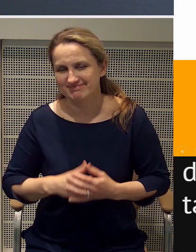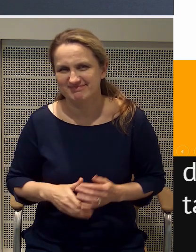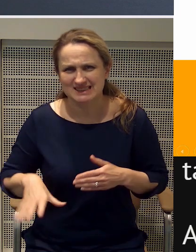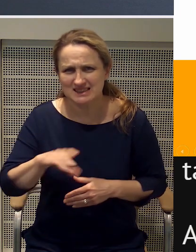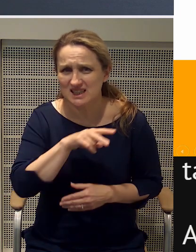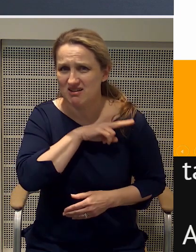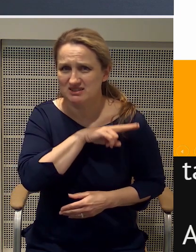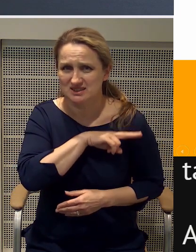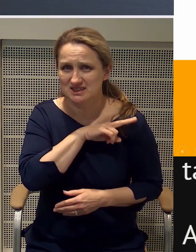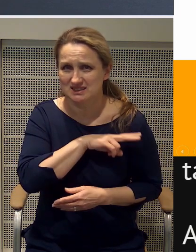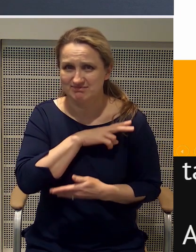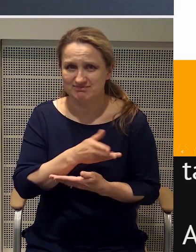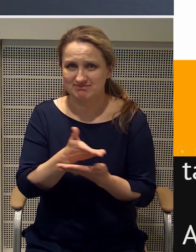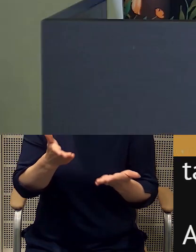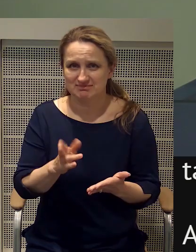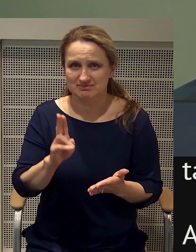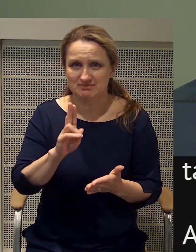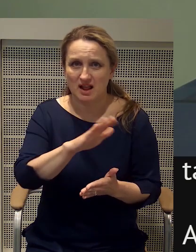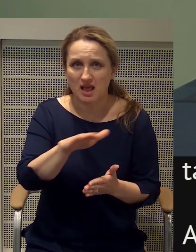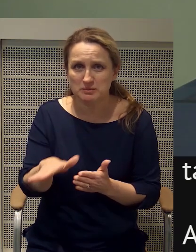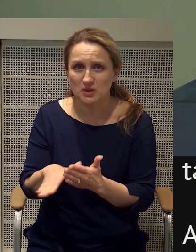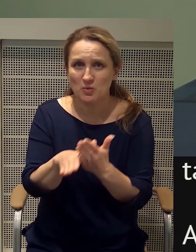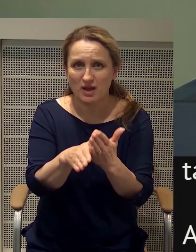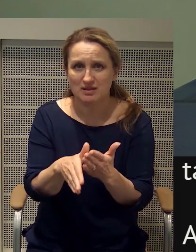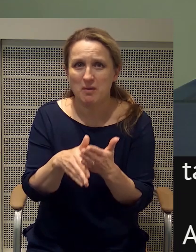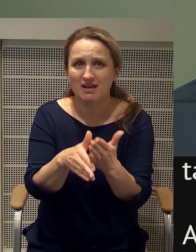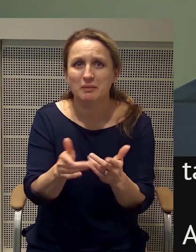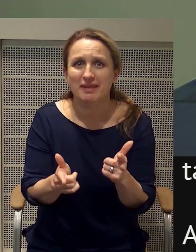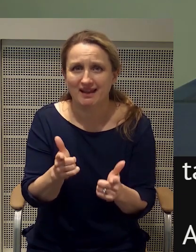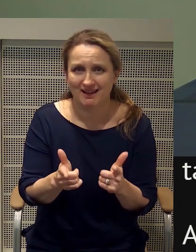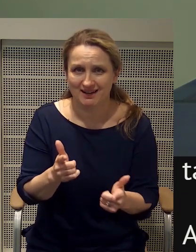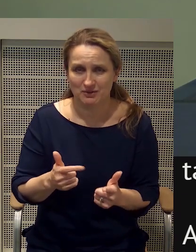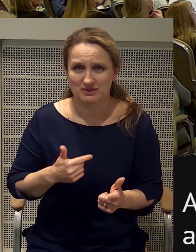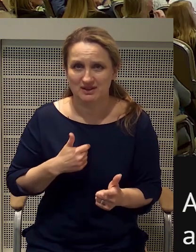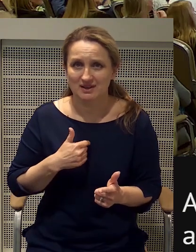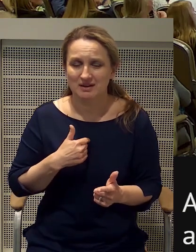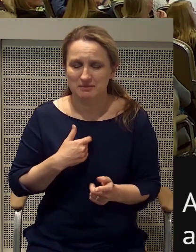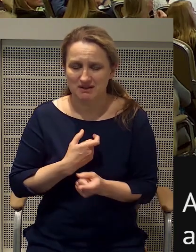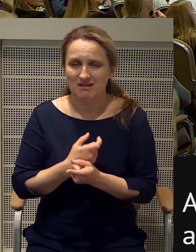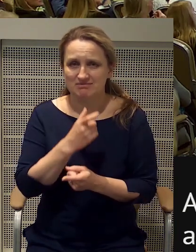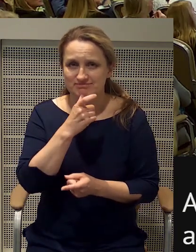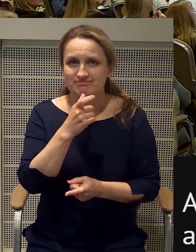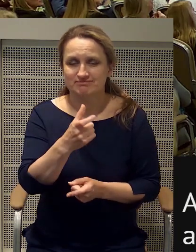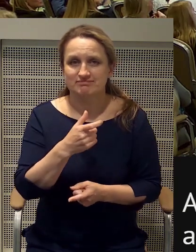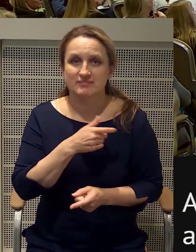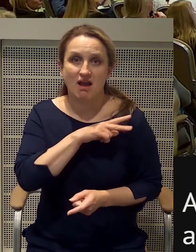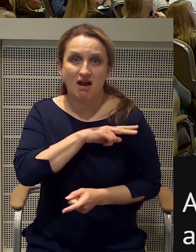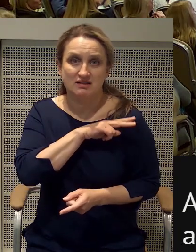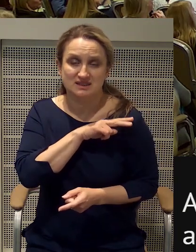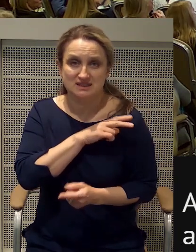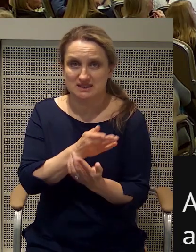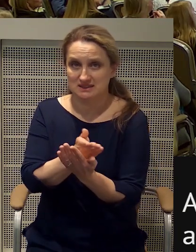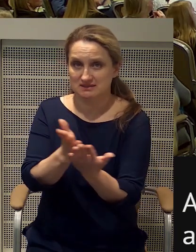other. She understands his jokes. So I would really thank all the specialists